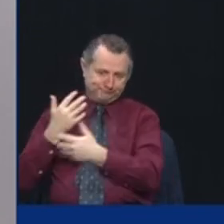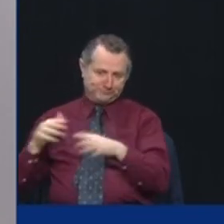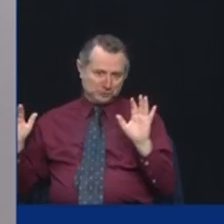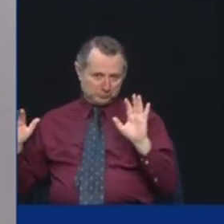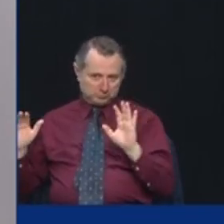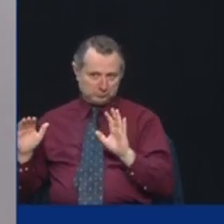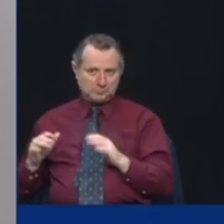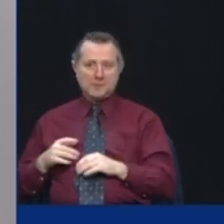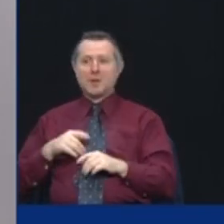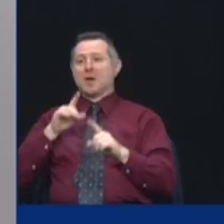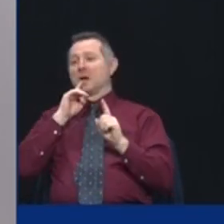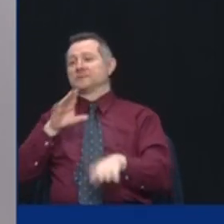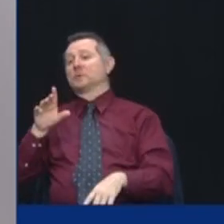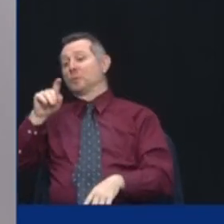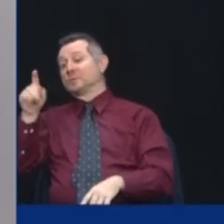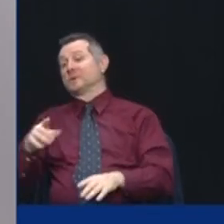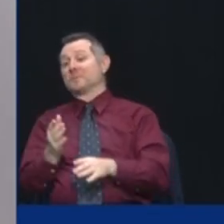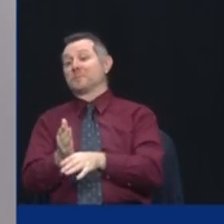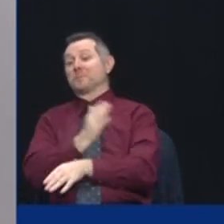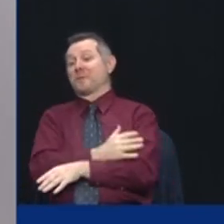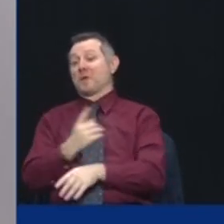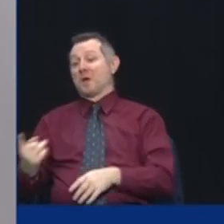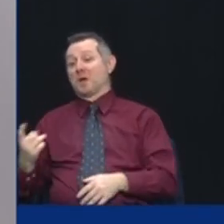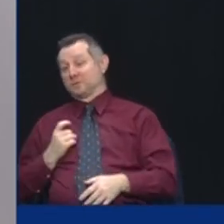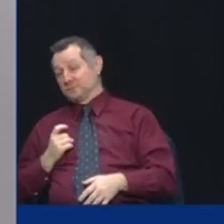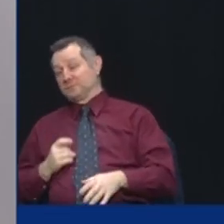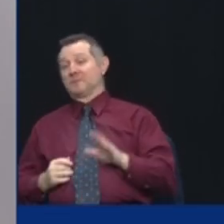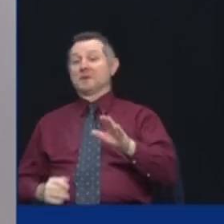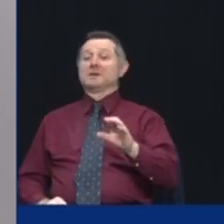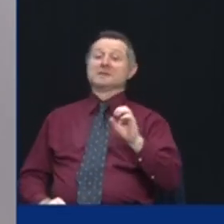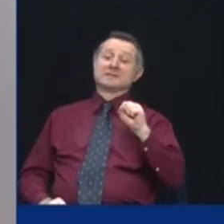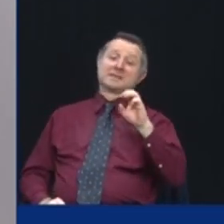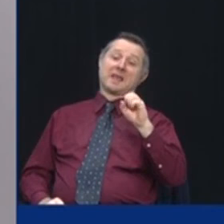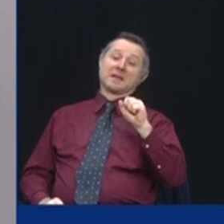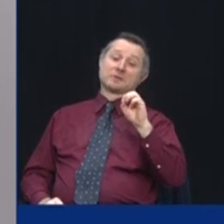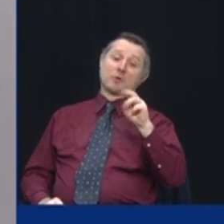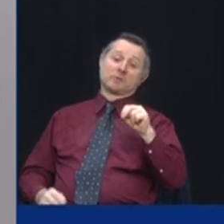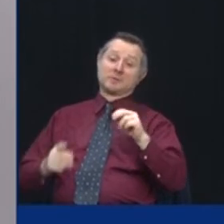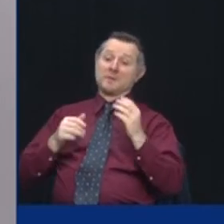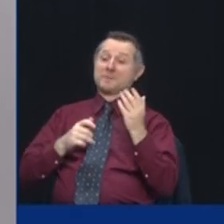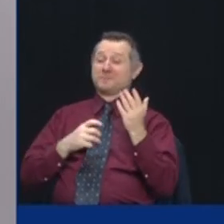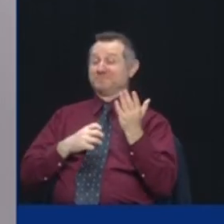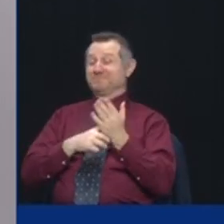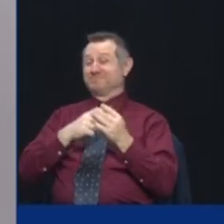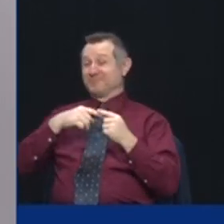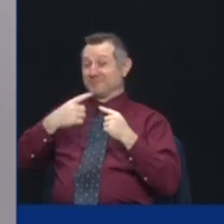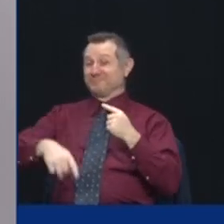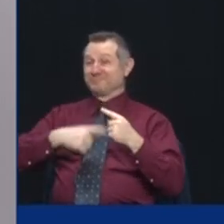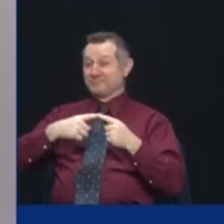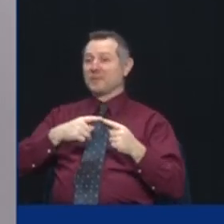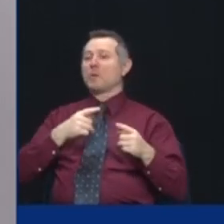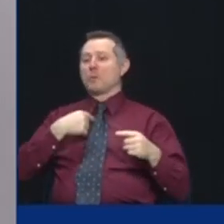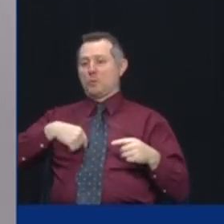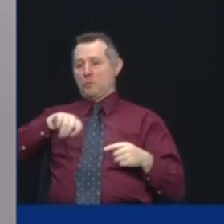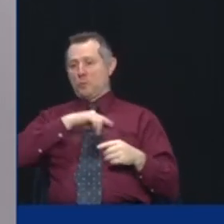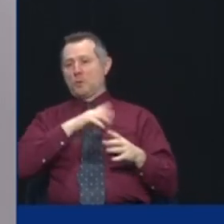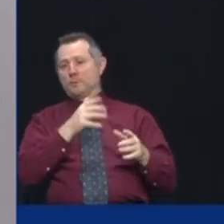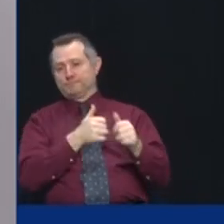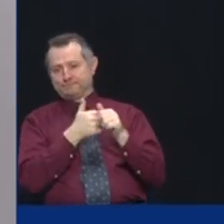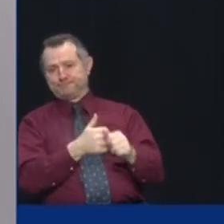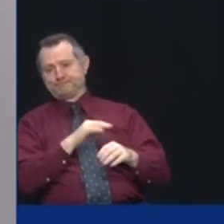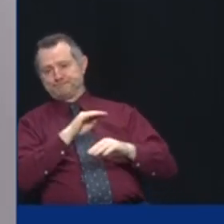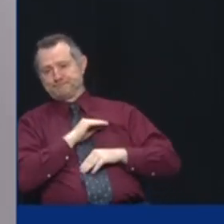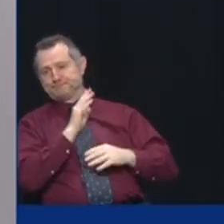question before, season ticket holders, have been, will continue to be accommodated. But under the new